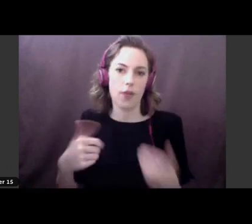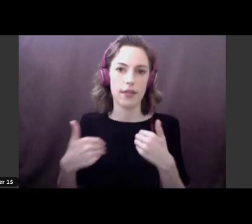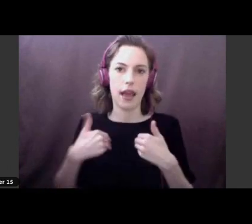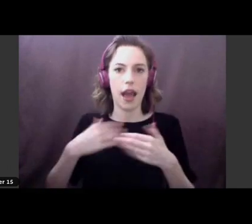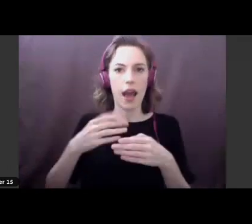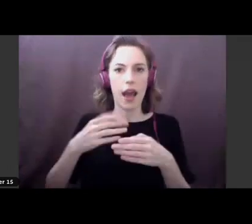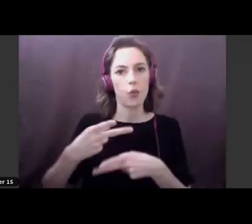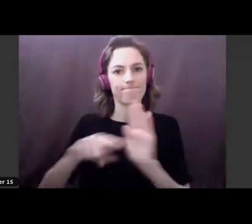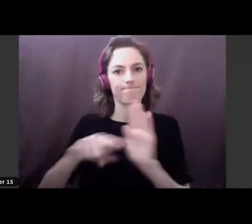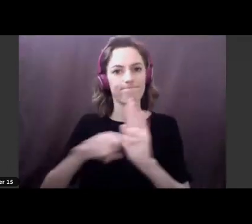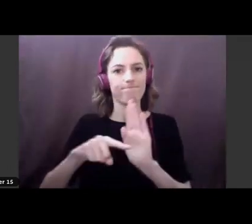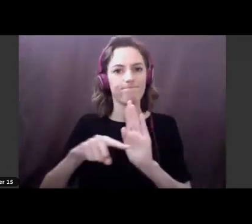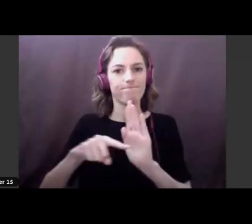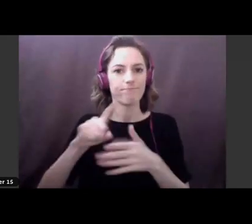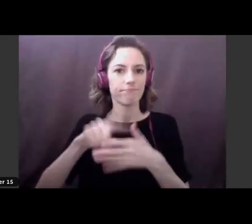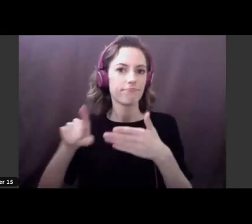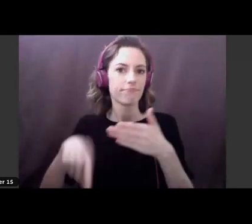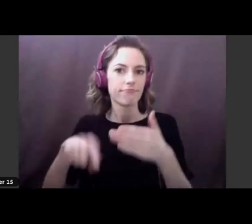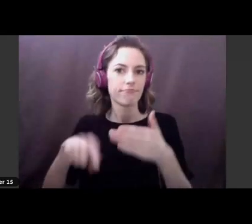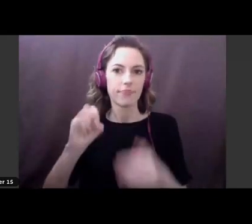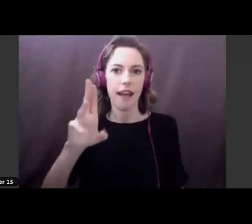it's a functional